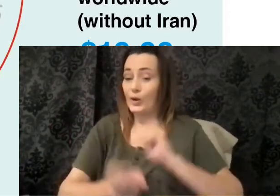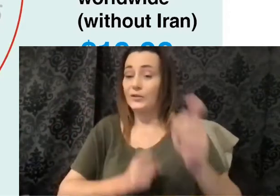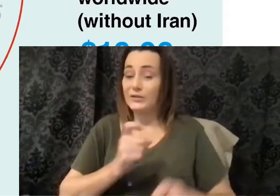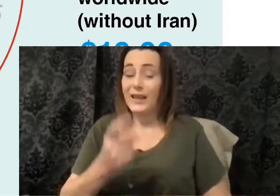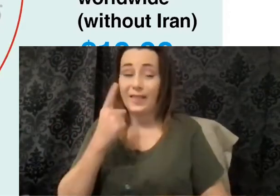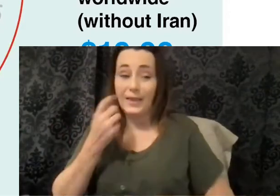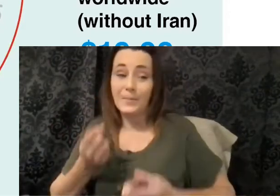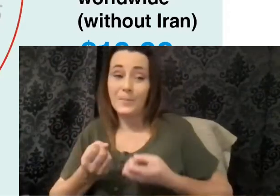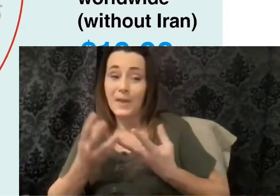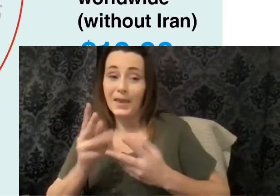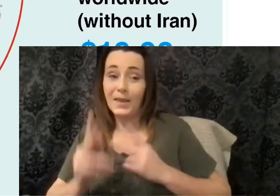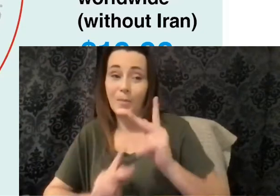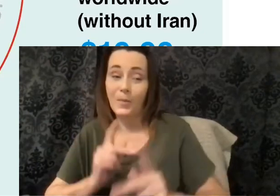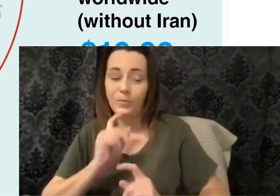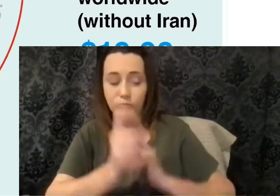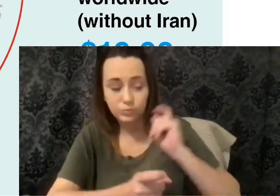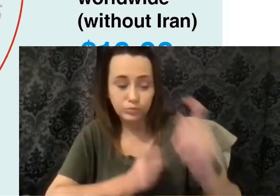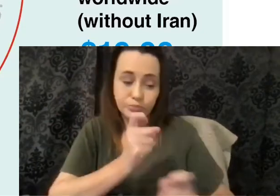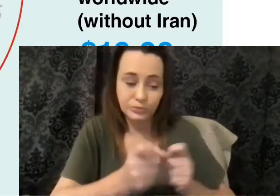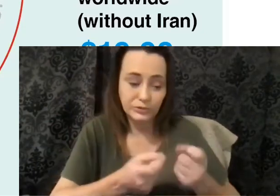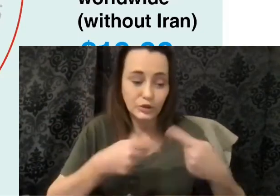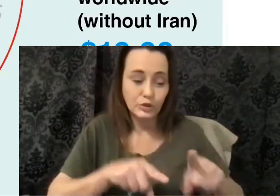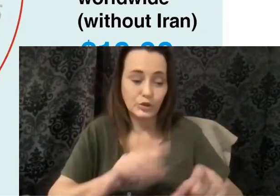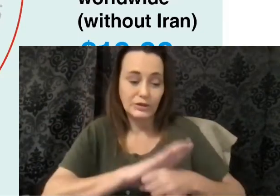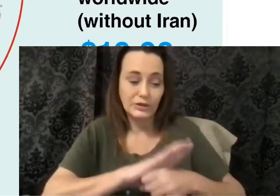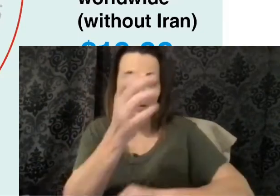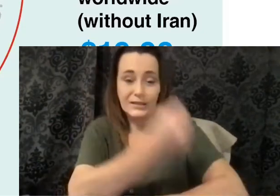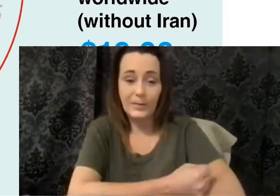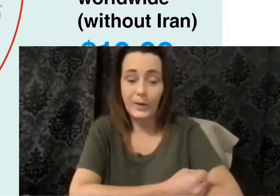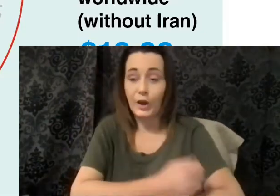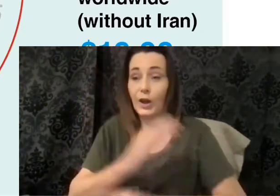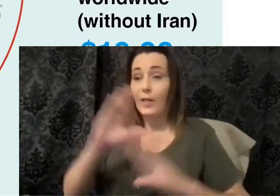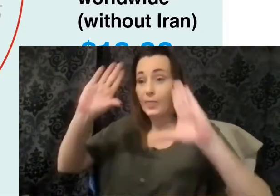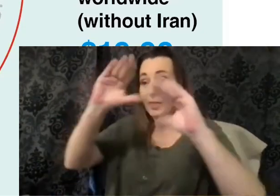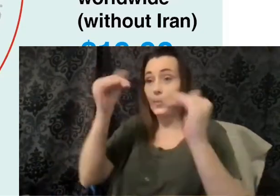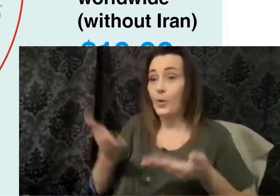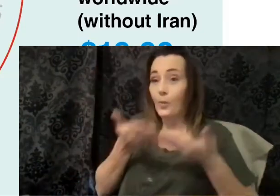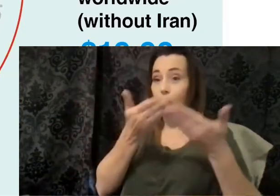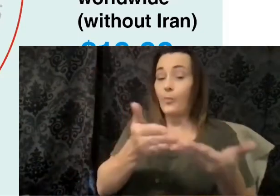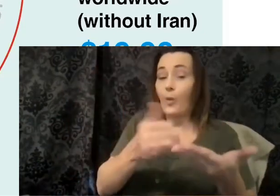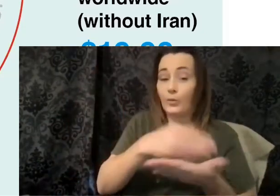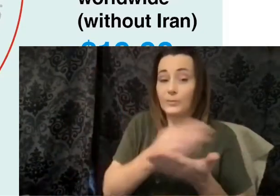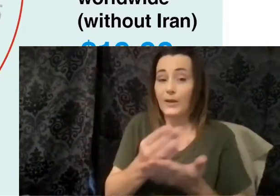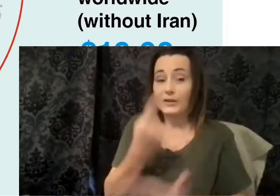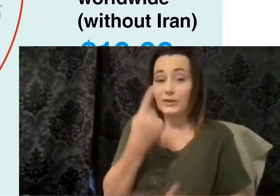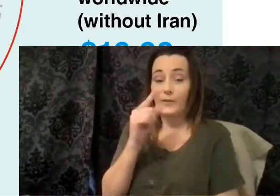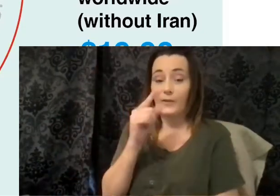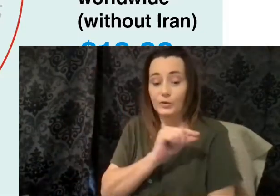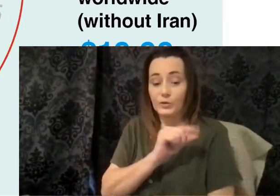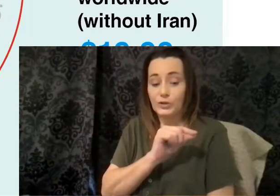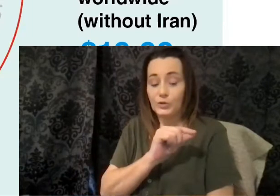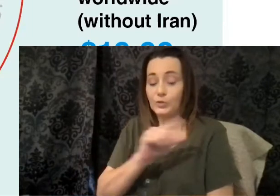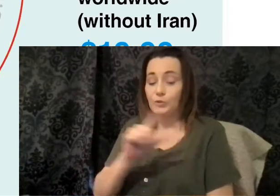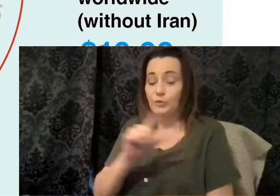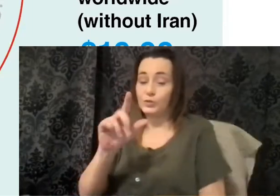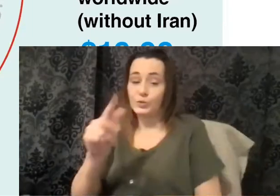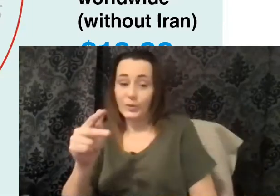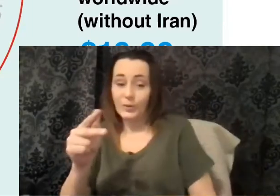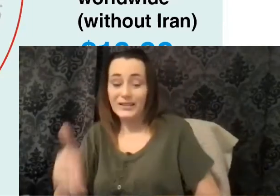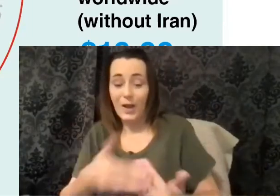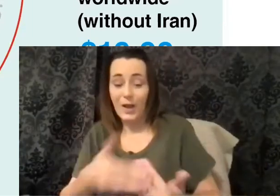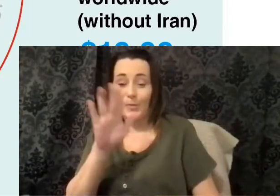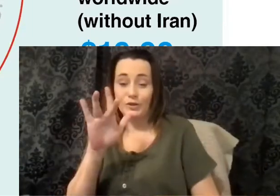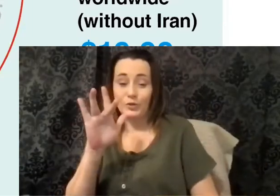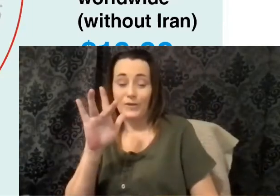pandemic. So the proposed budget for 2022 to 2023 projects that almost 25% of NA World